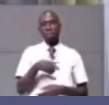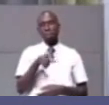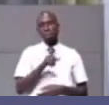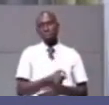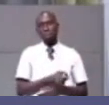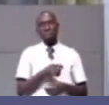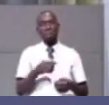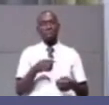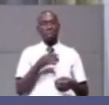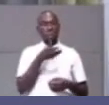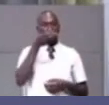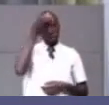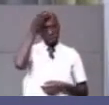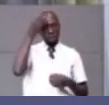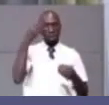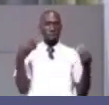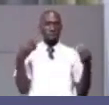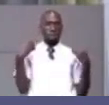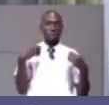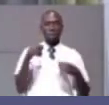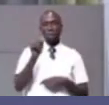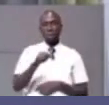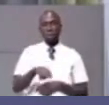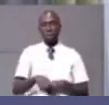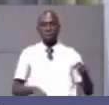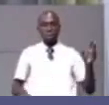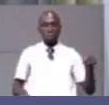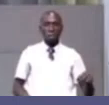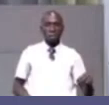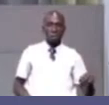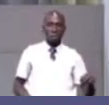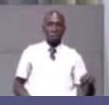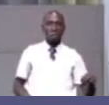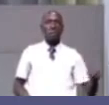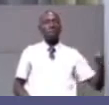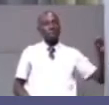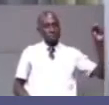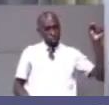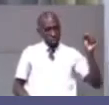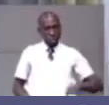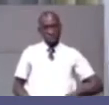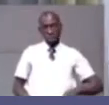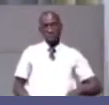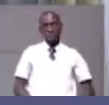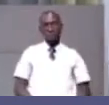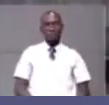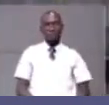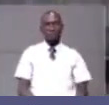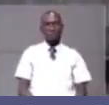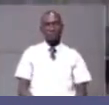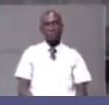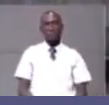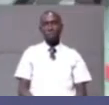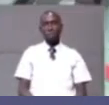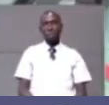and interns. Those in favour say aye, and to the contrary nay. No. The ayes have it.